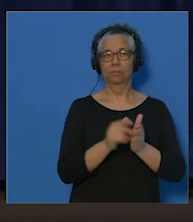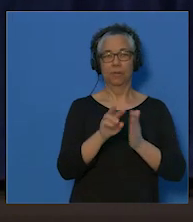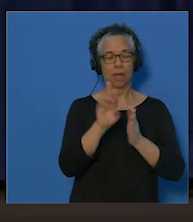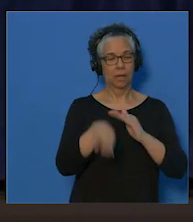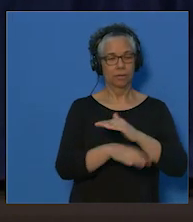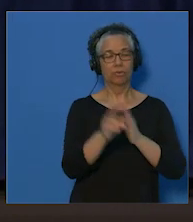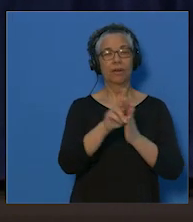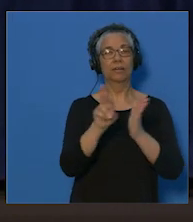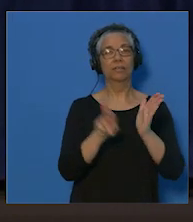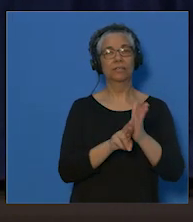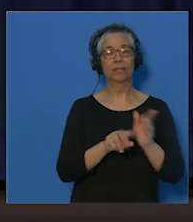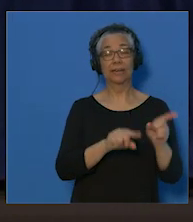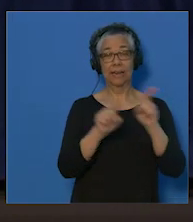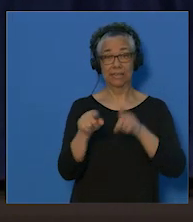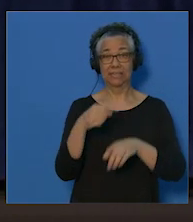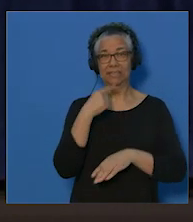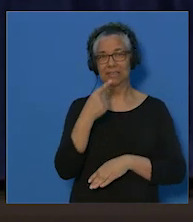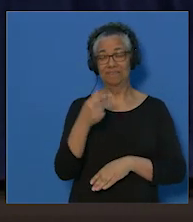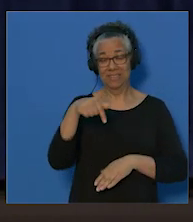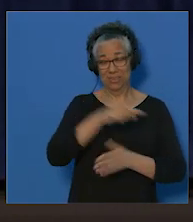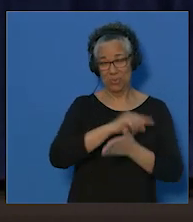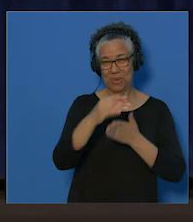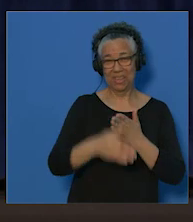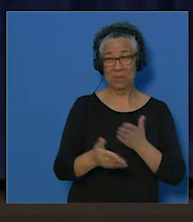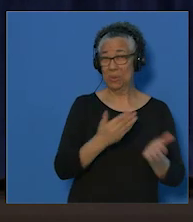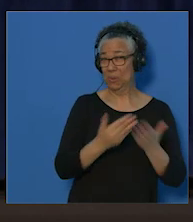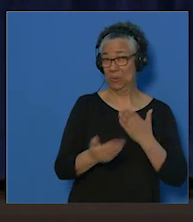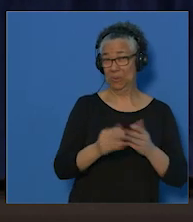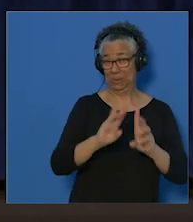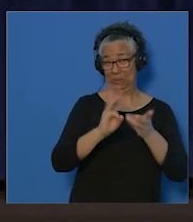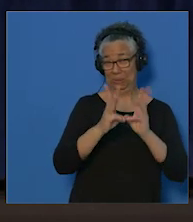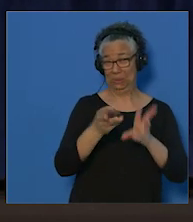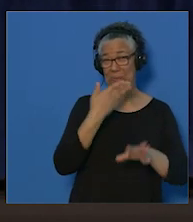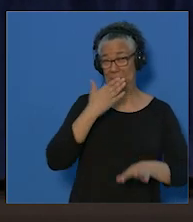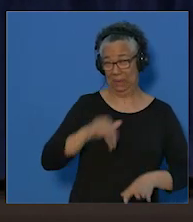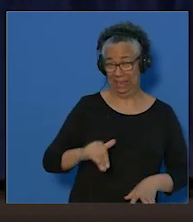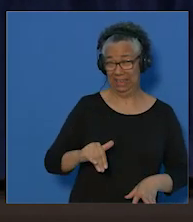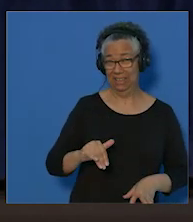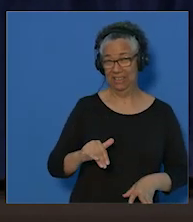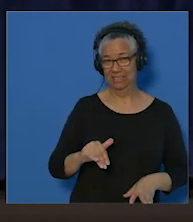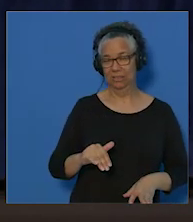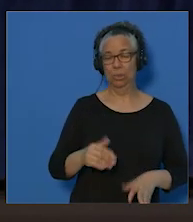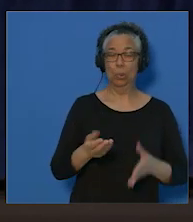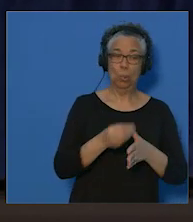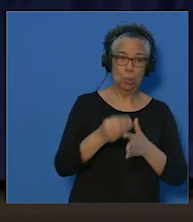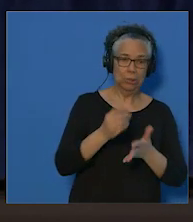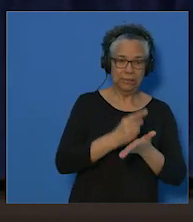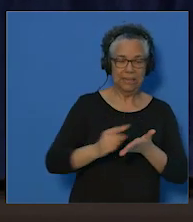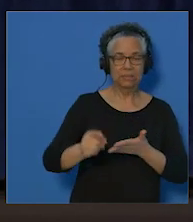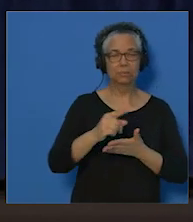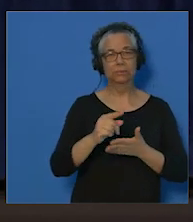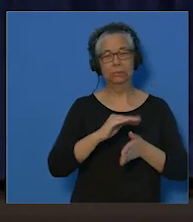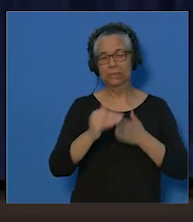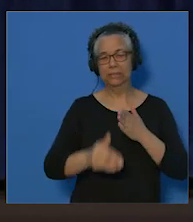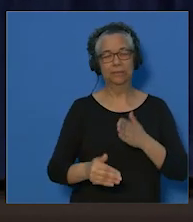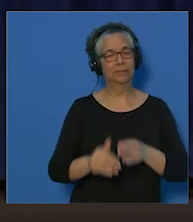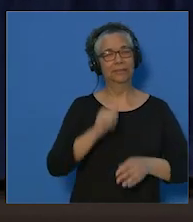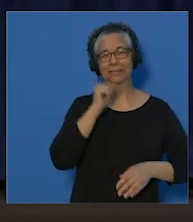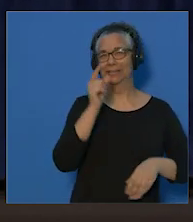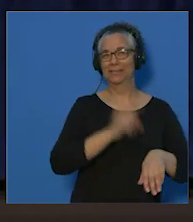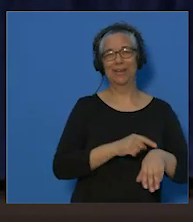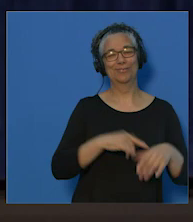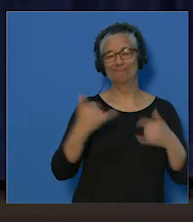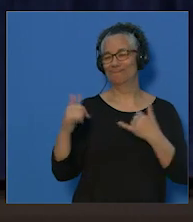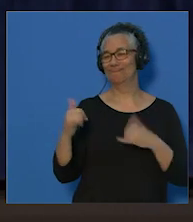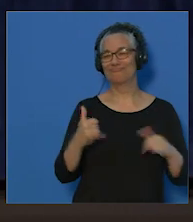prescribed. So this weekend is not the time, even though the weather is bad, this weekend, during the week, or next weekend is not the time to try to have that party on the